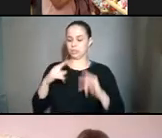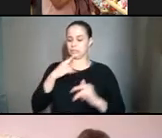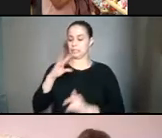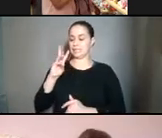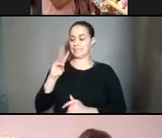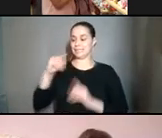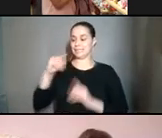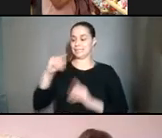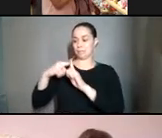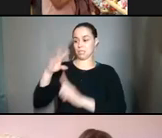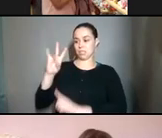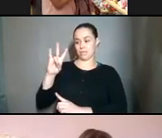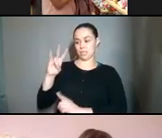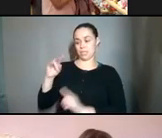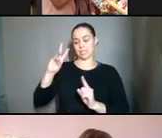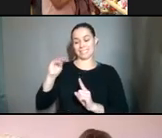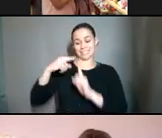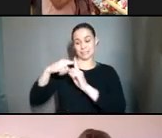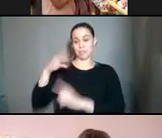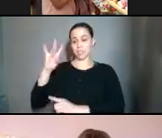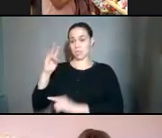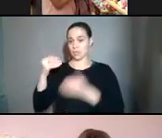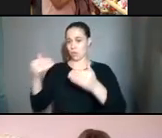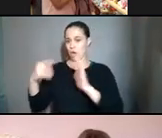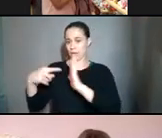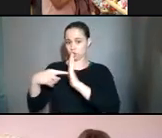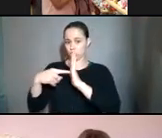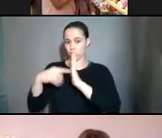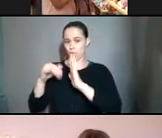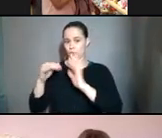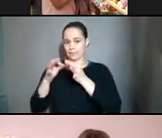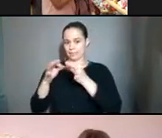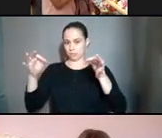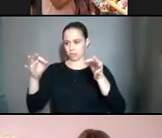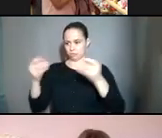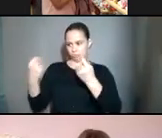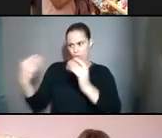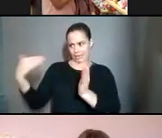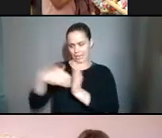7. Represent this expression. Try again.